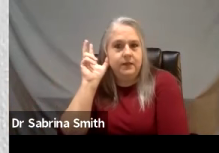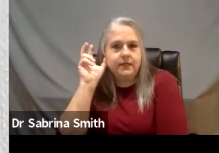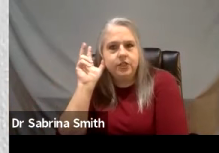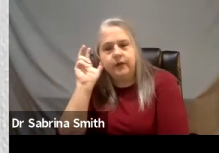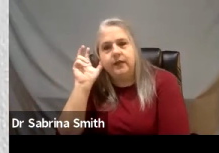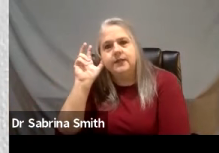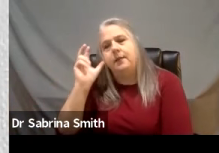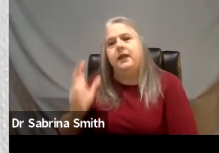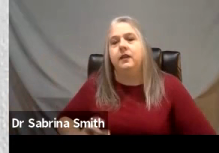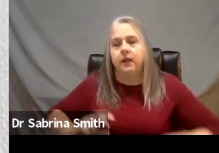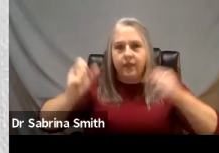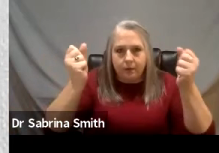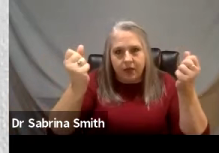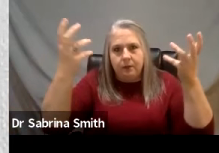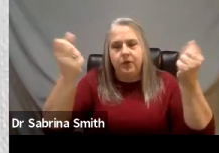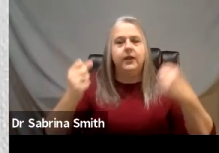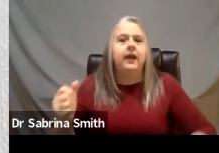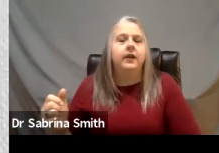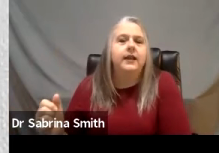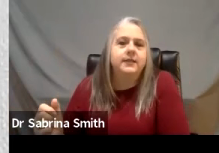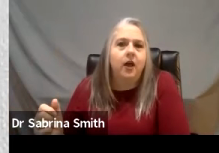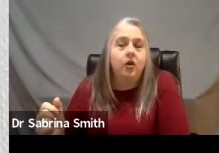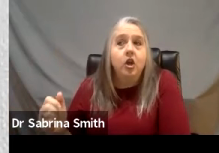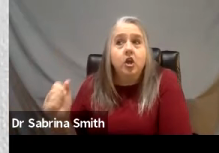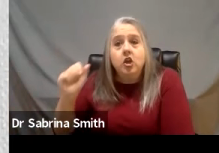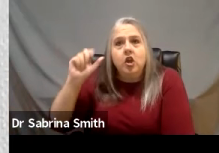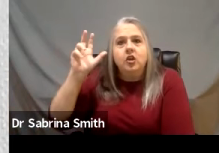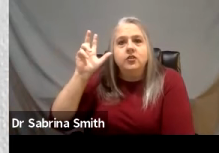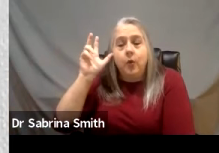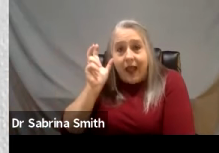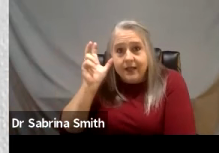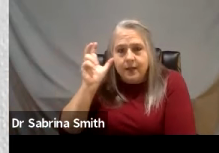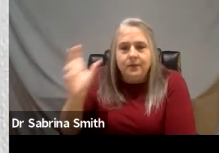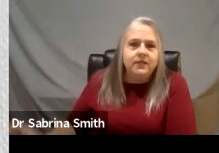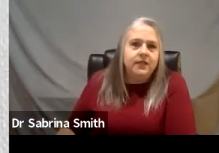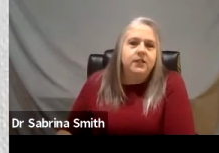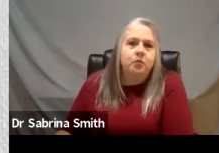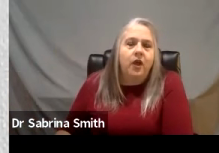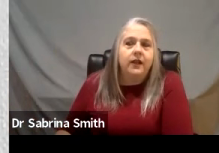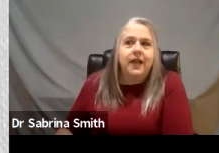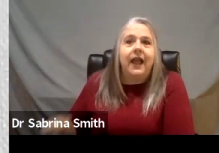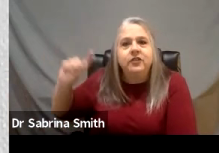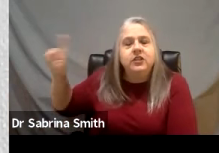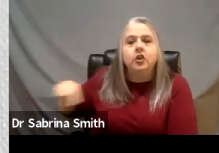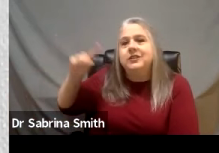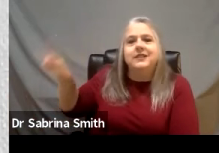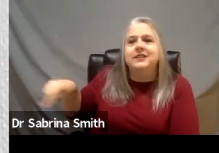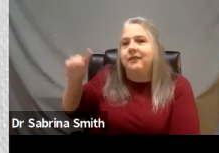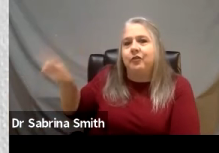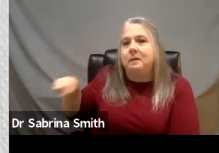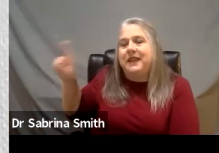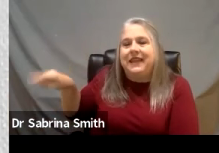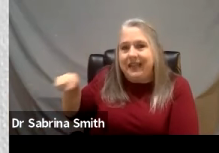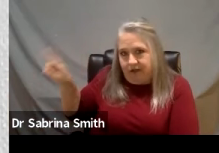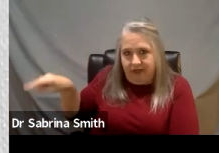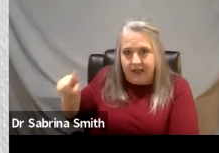I'm listening to it, it's coming in, and then I'm going to be putting it out in ASL. So as I'm listening to this product, I have to learn to decipher